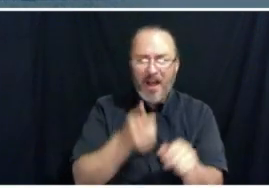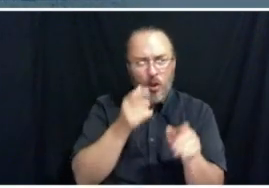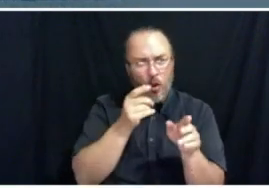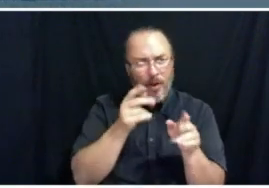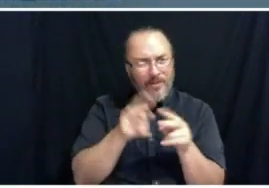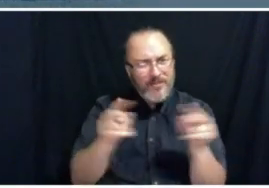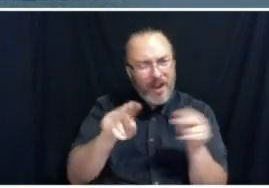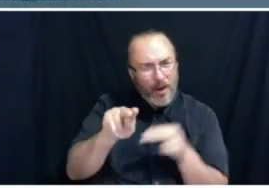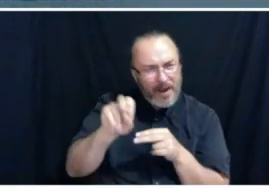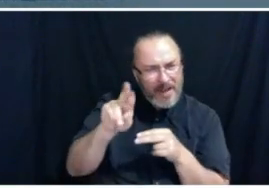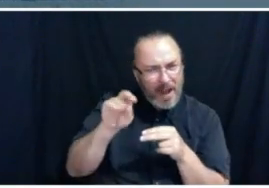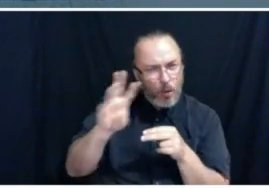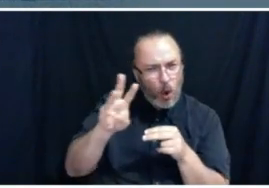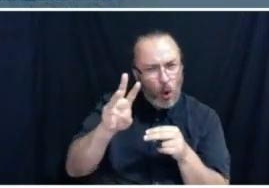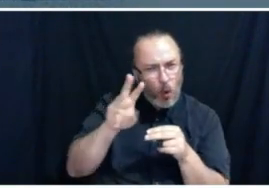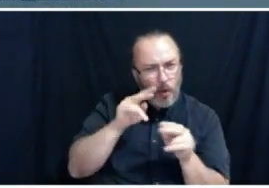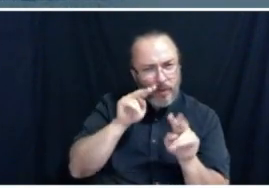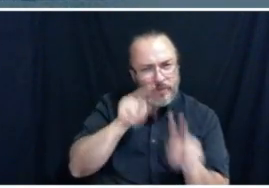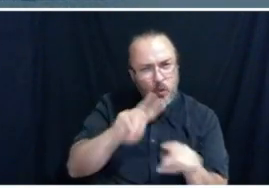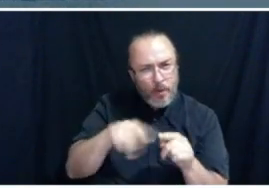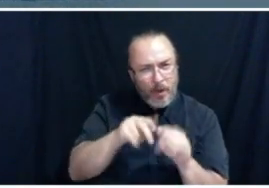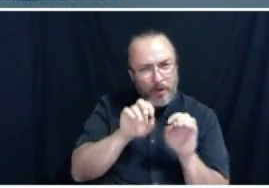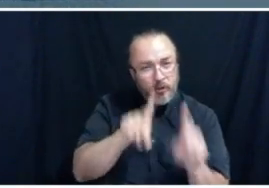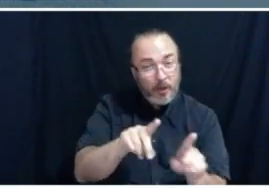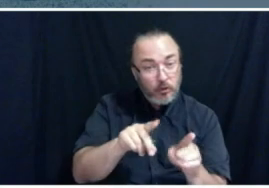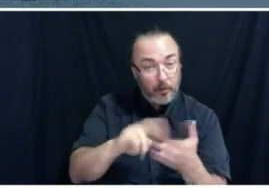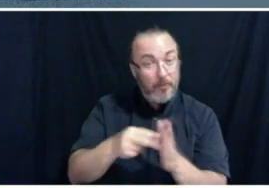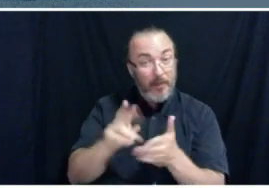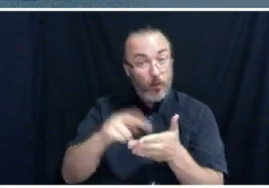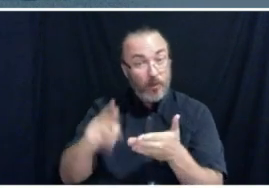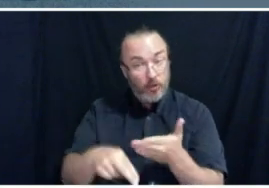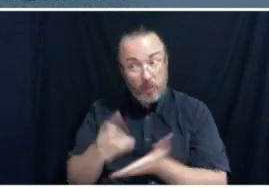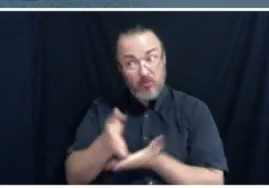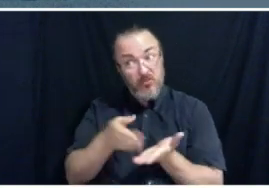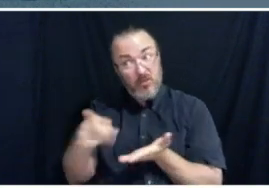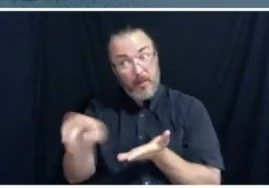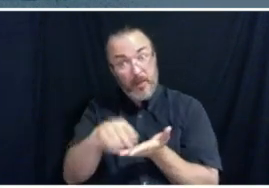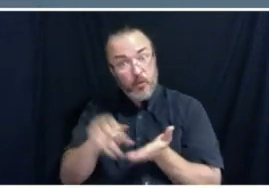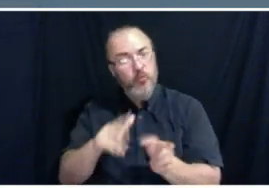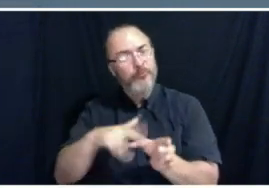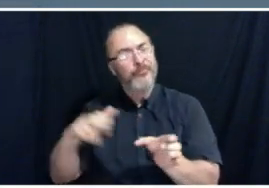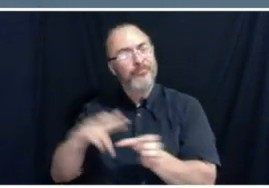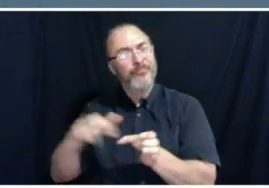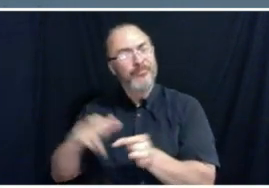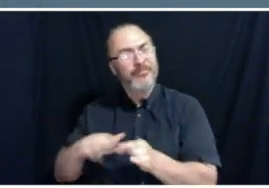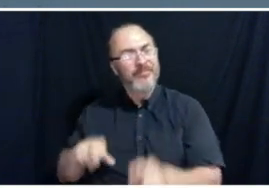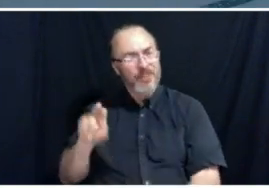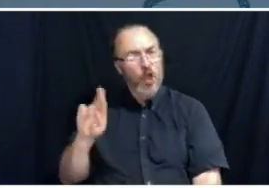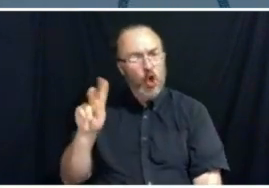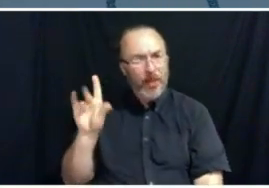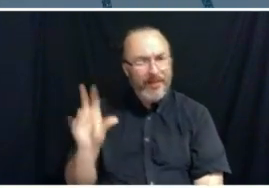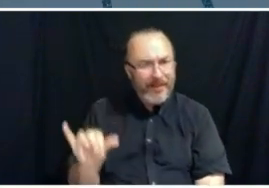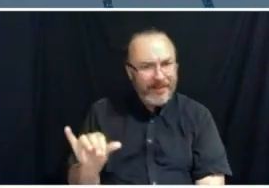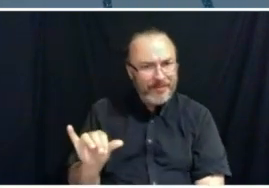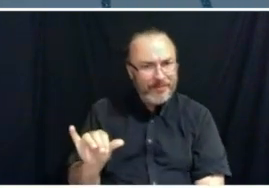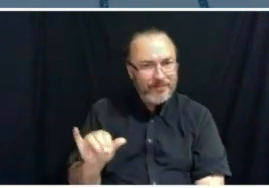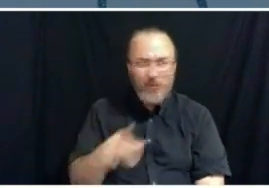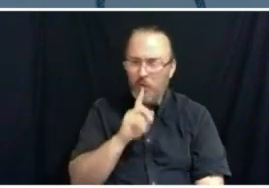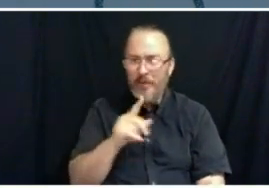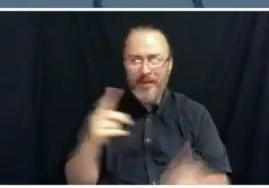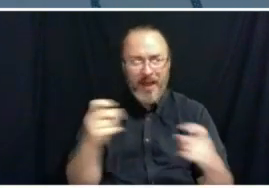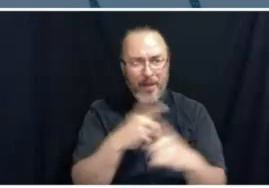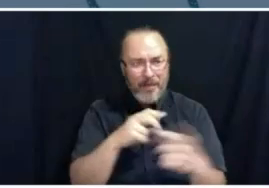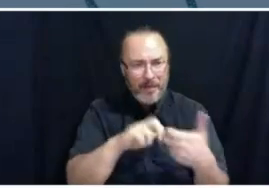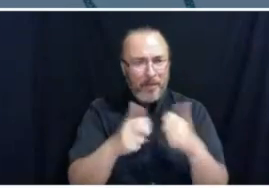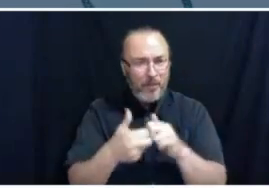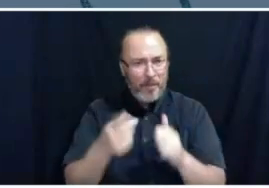and consequently, some students leave education earlier than they should. These are complex problems to solve,